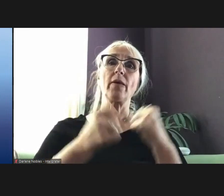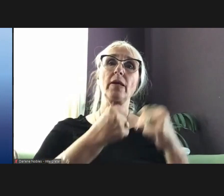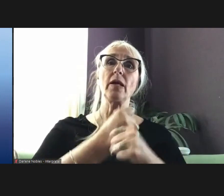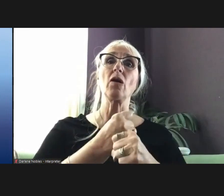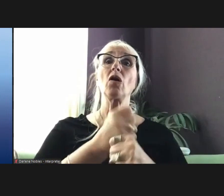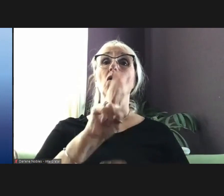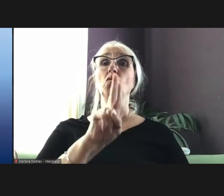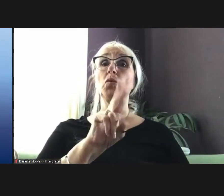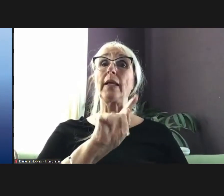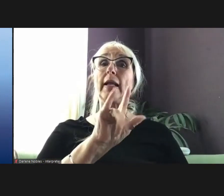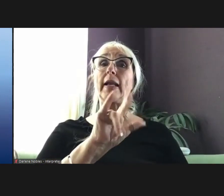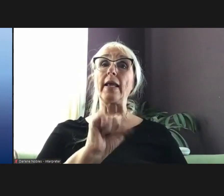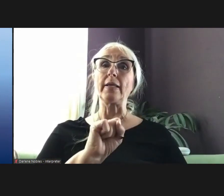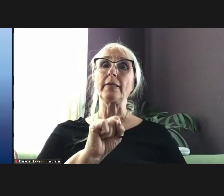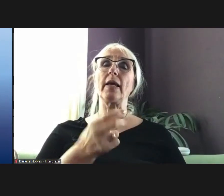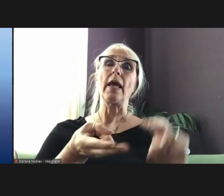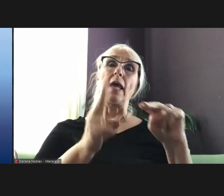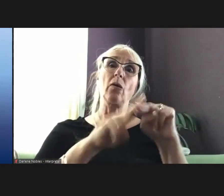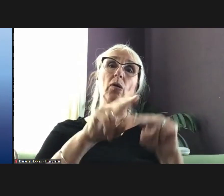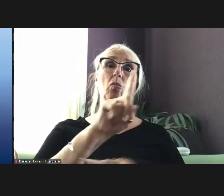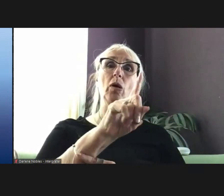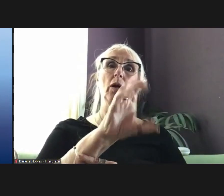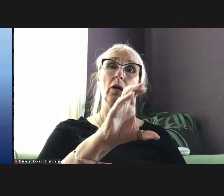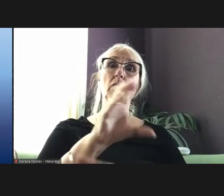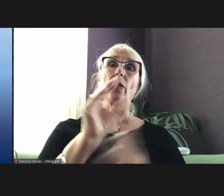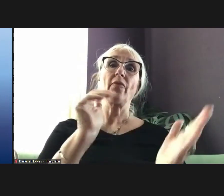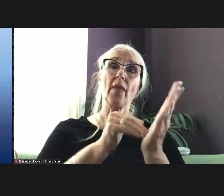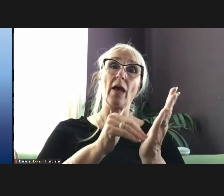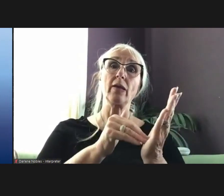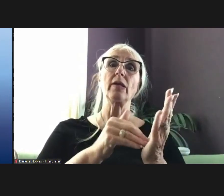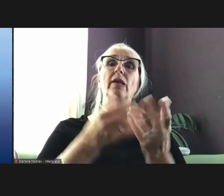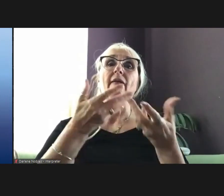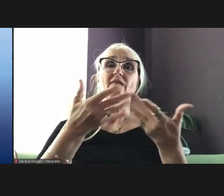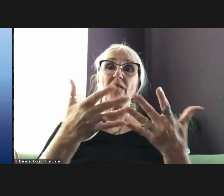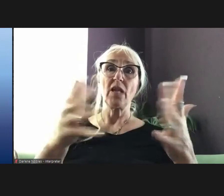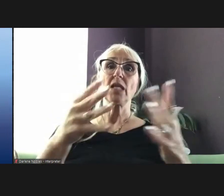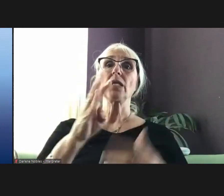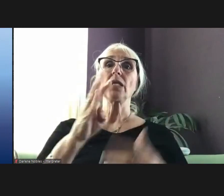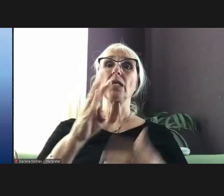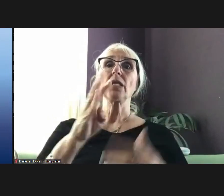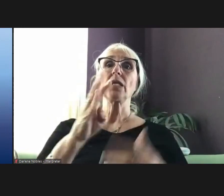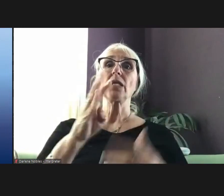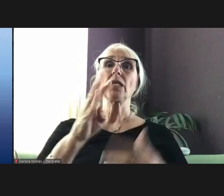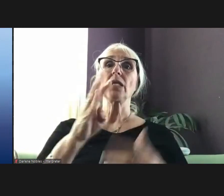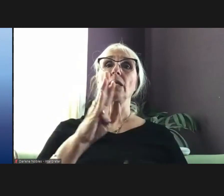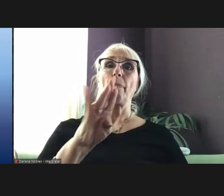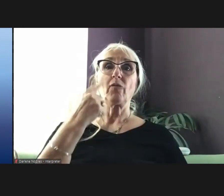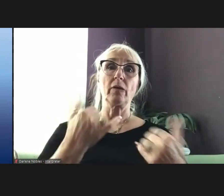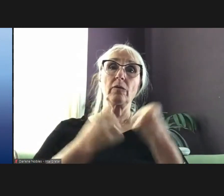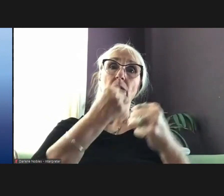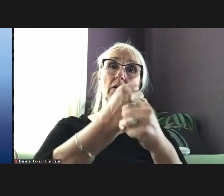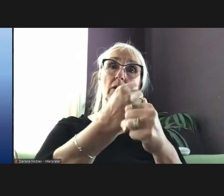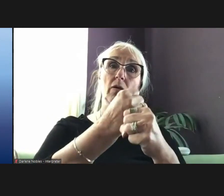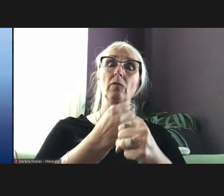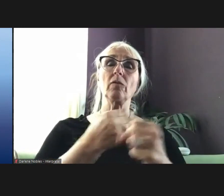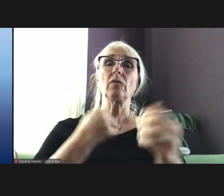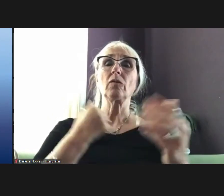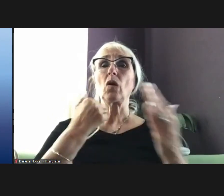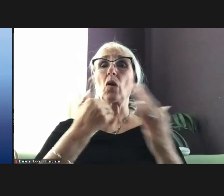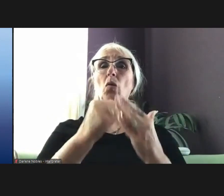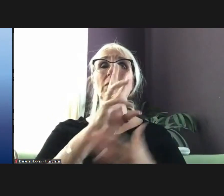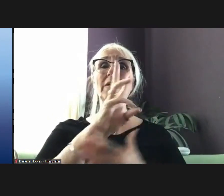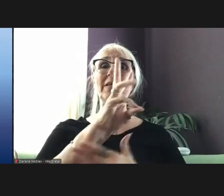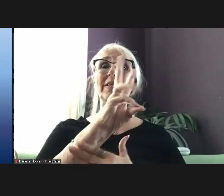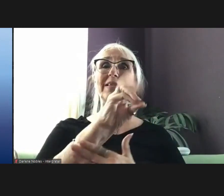by 100,000 to finish out bills for the year. A big portion of this, close to 60,000, was due to